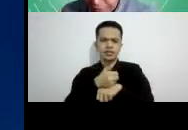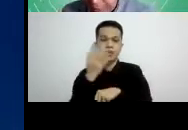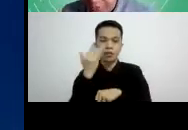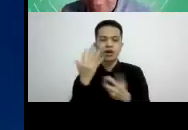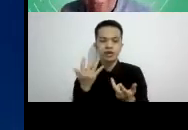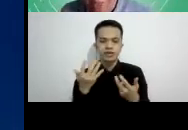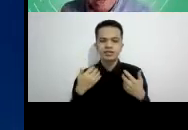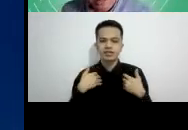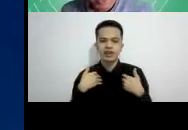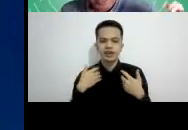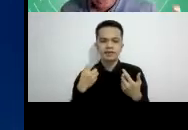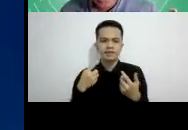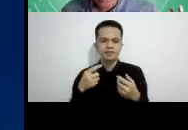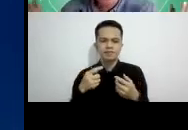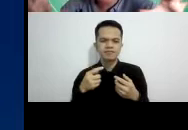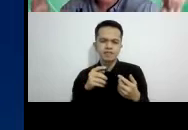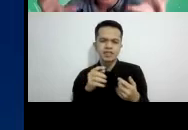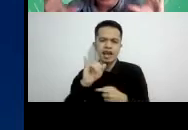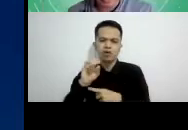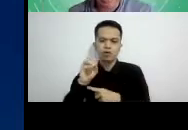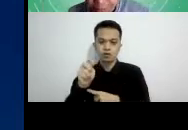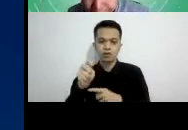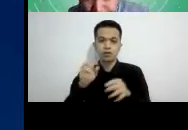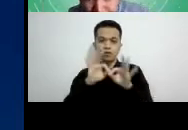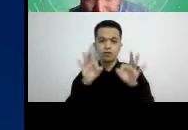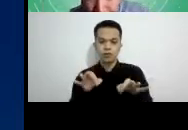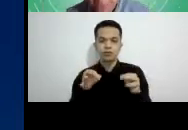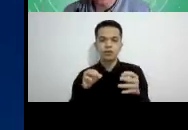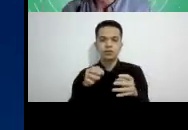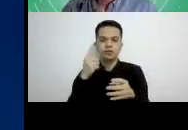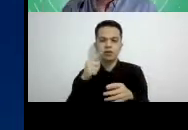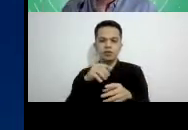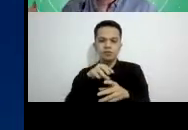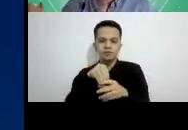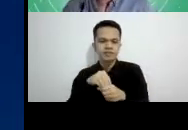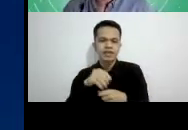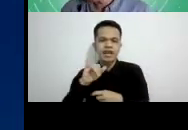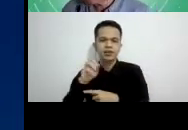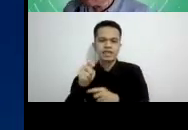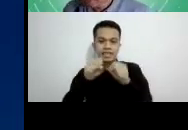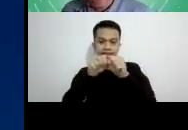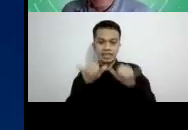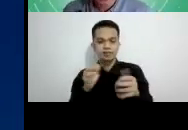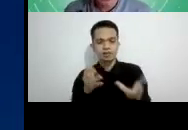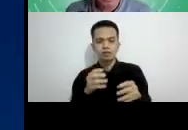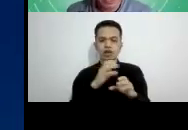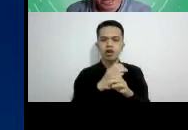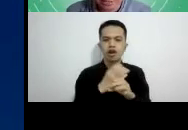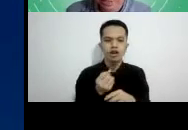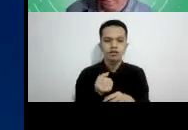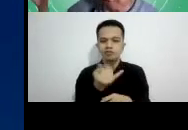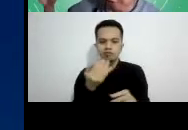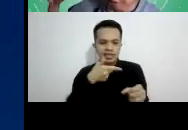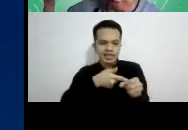this for smart cities because IoT forms the backbone. In an IoT system, your car tells you how much gas it